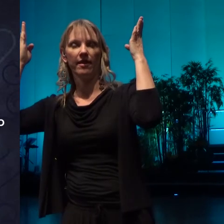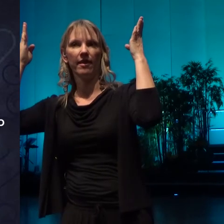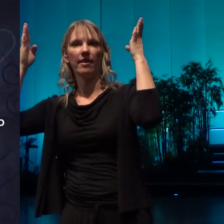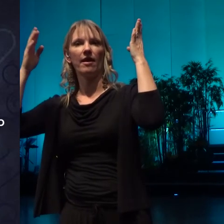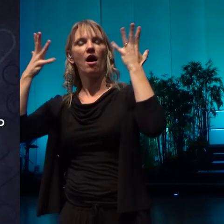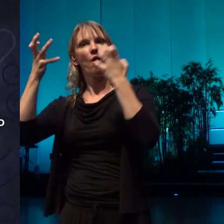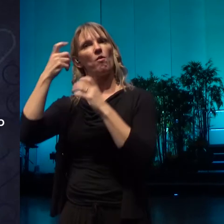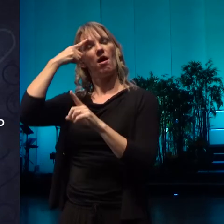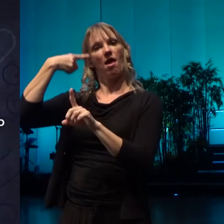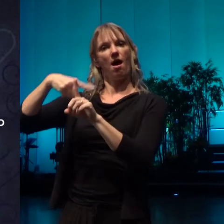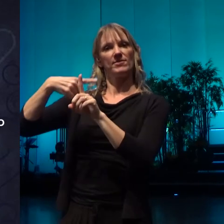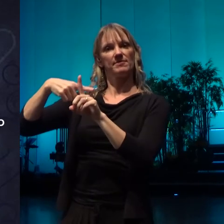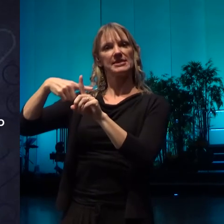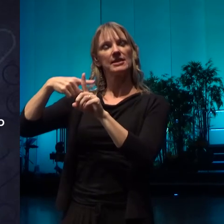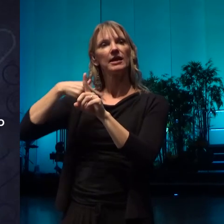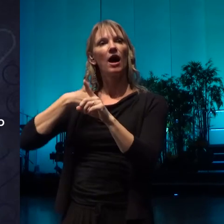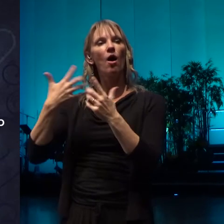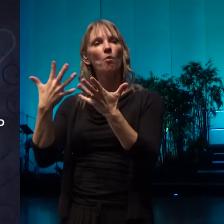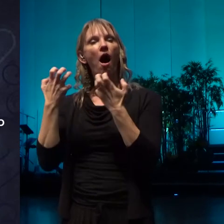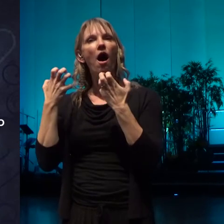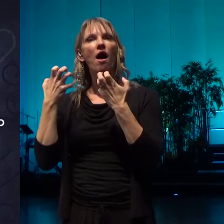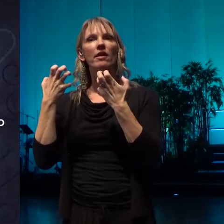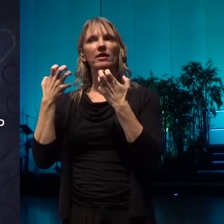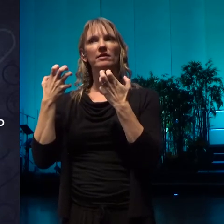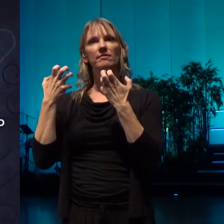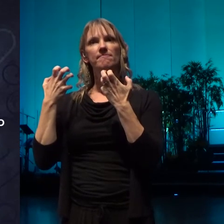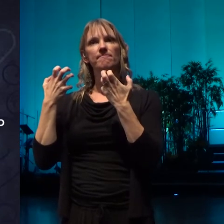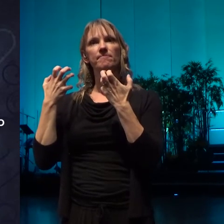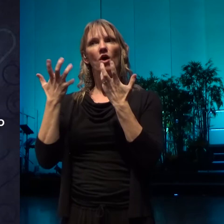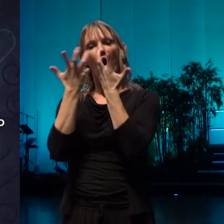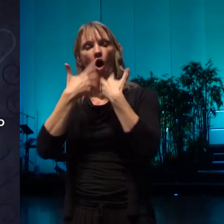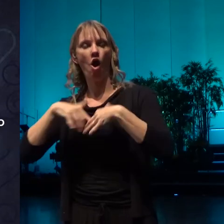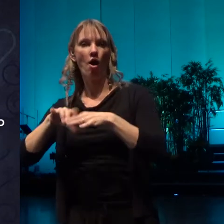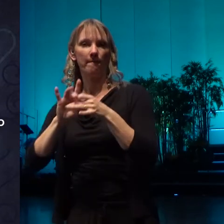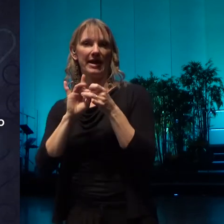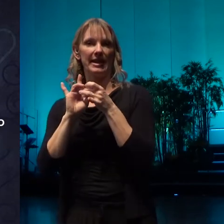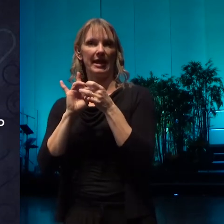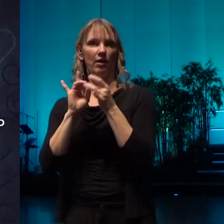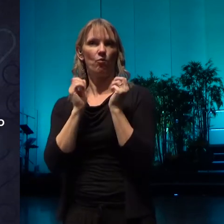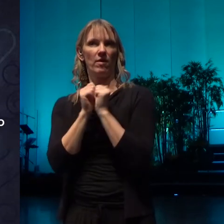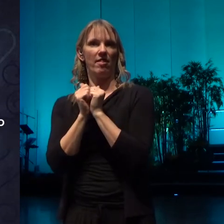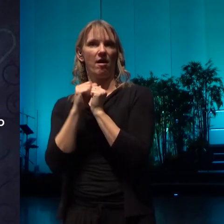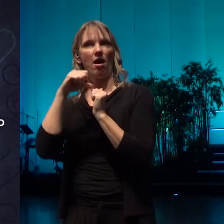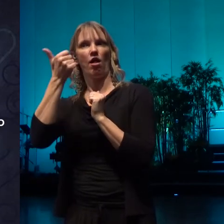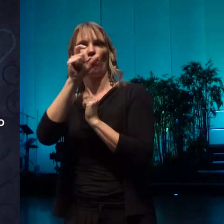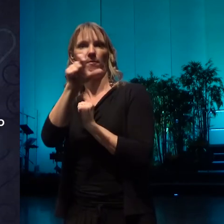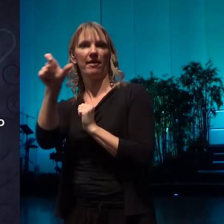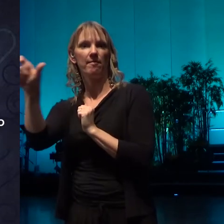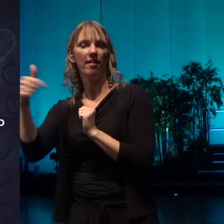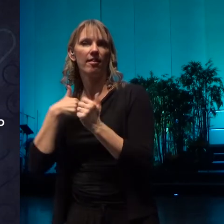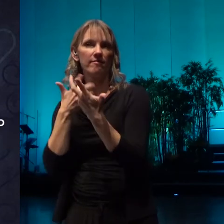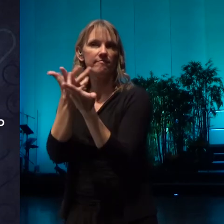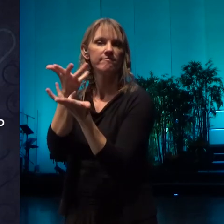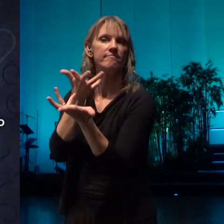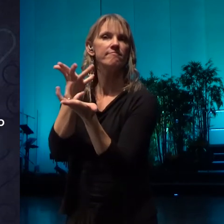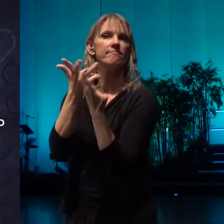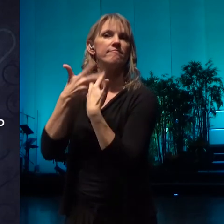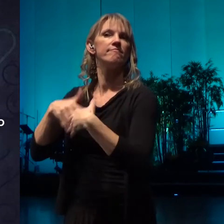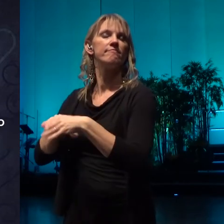to be optimistic. I want to seek harmony with others. And I have to be willing